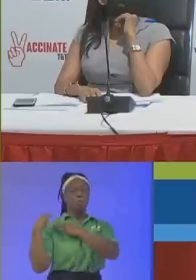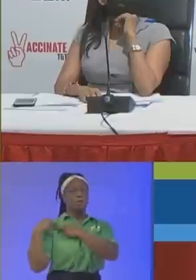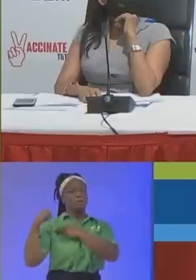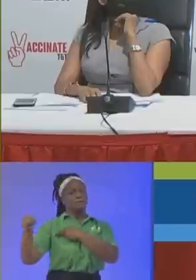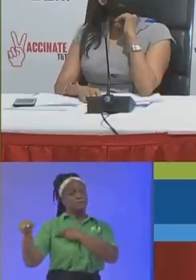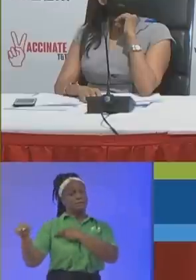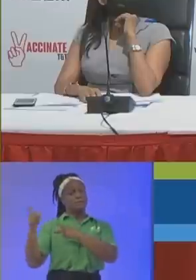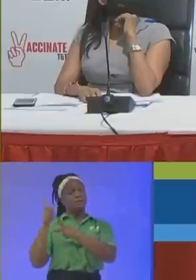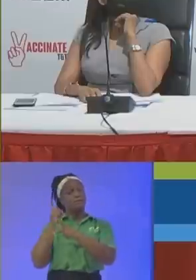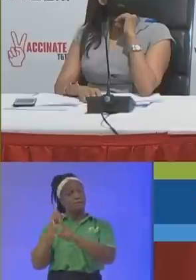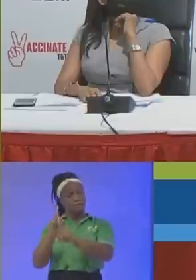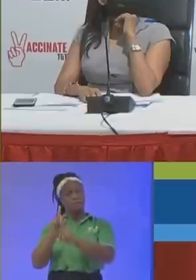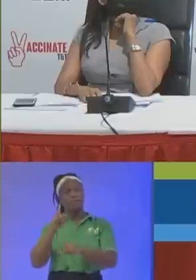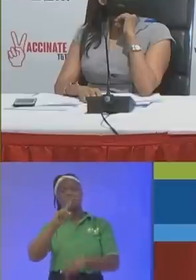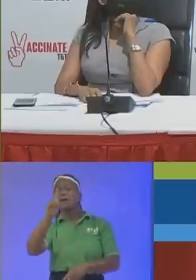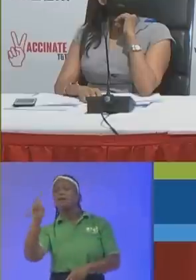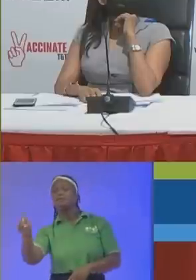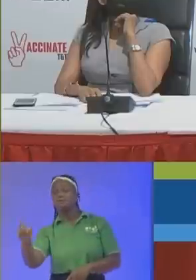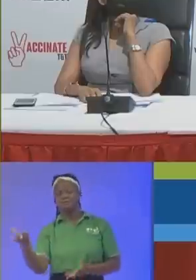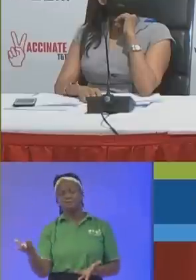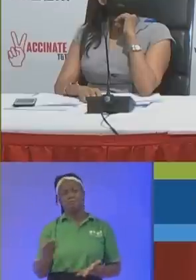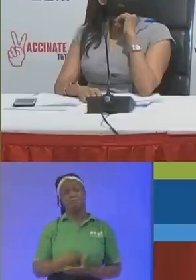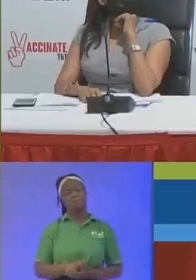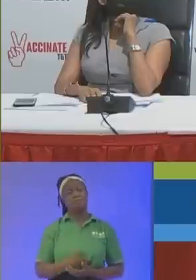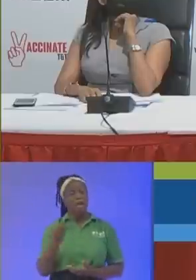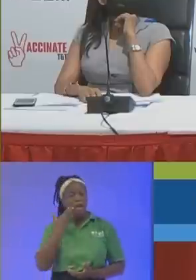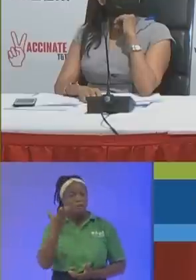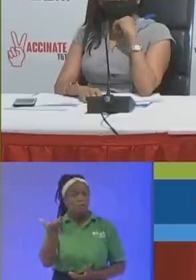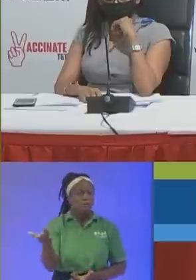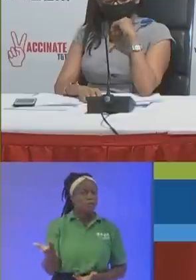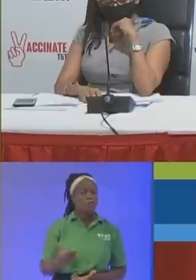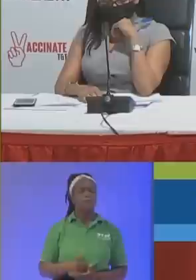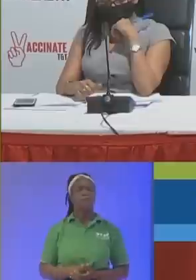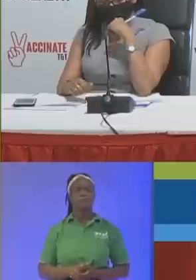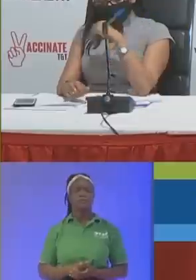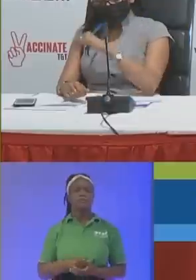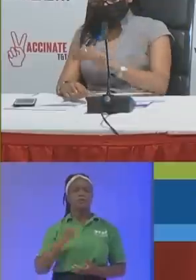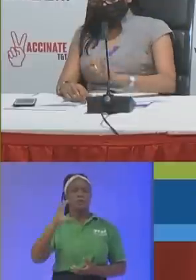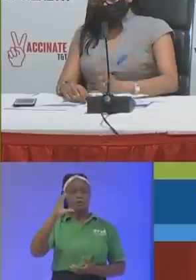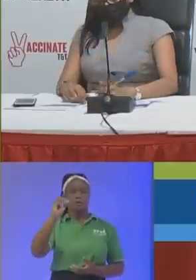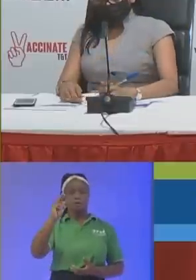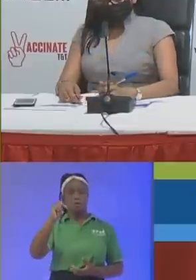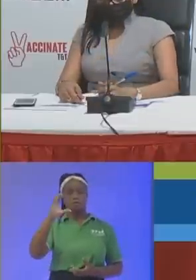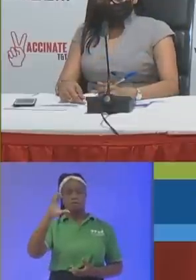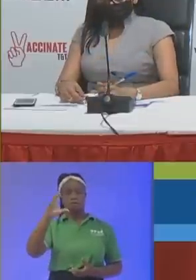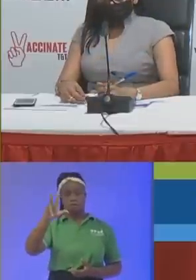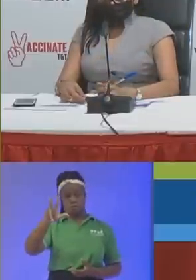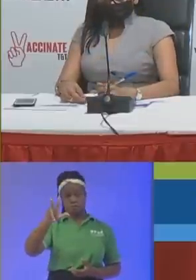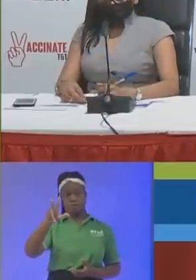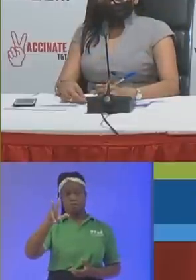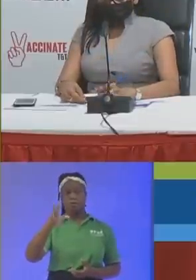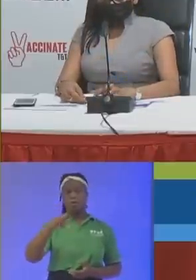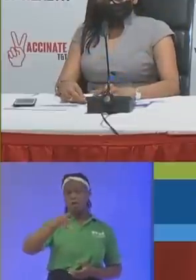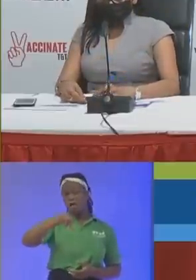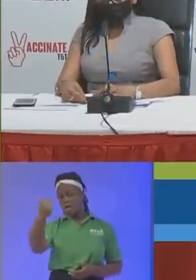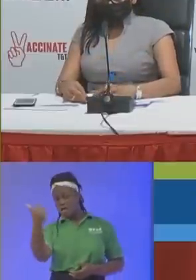now CNC3 Guardian Media Limited, I believe we have an additional question from you.